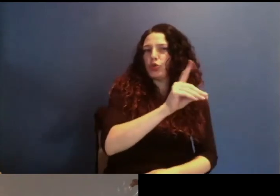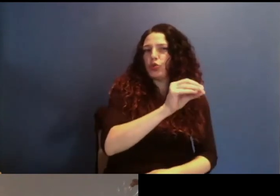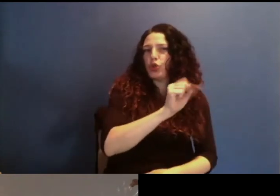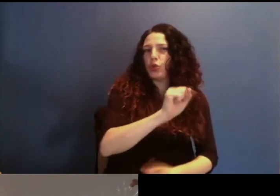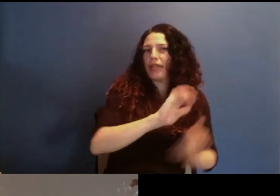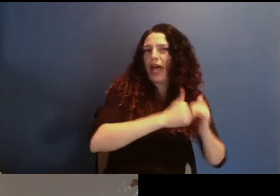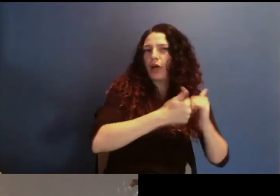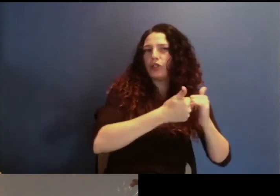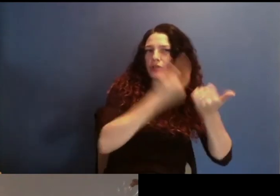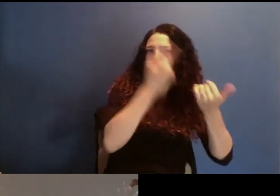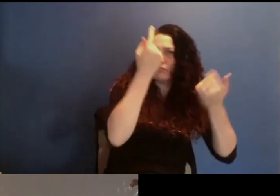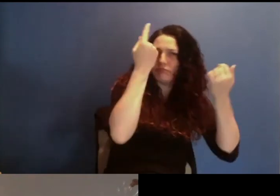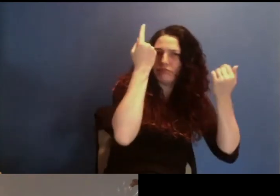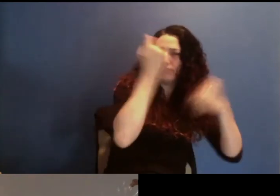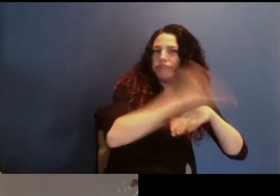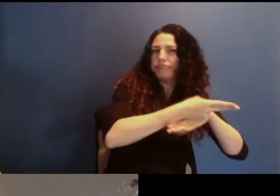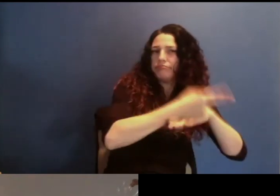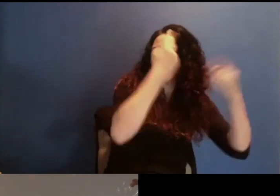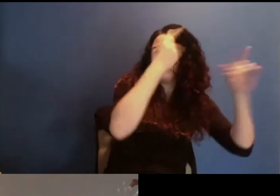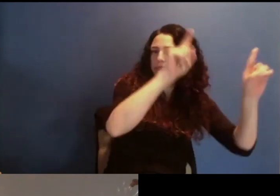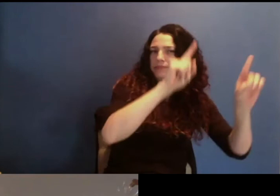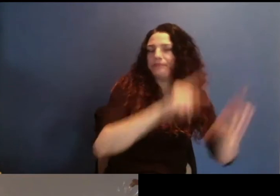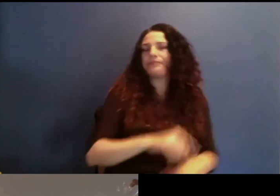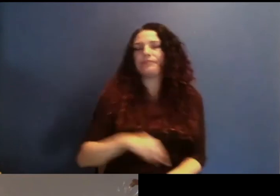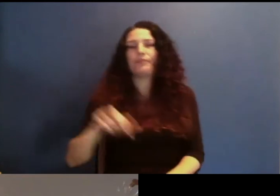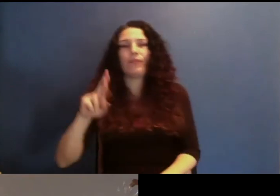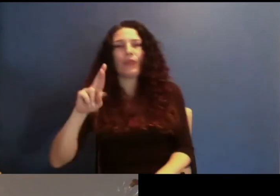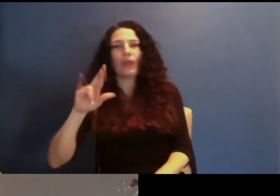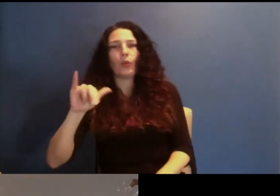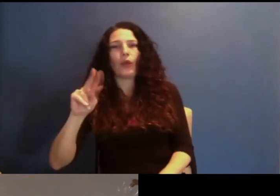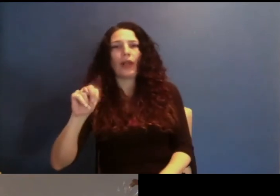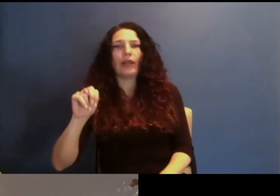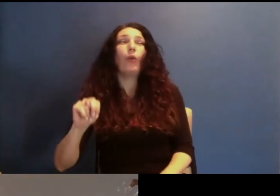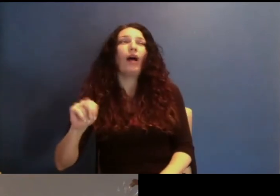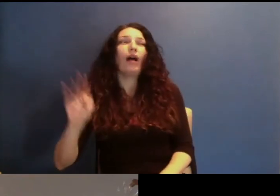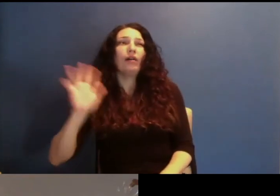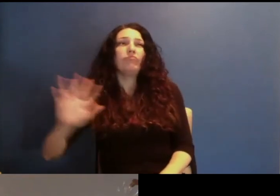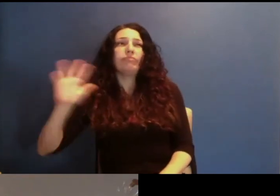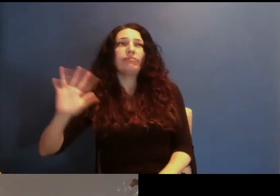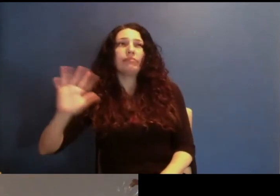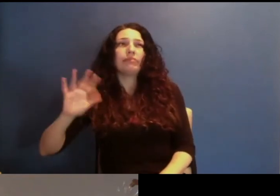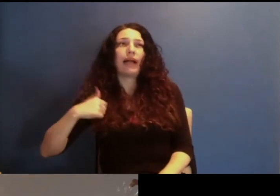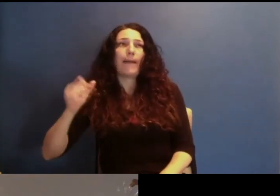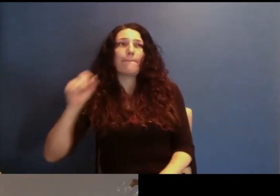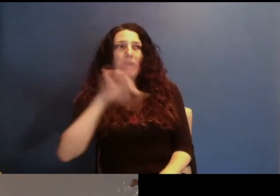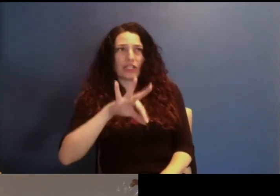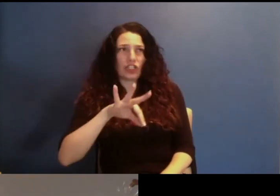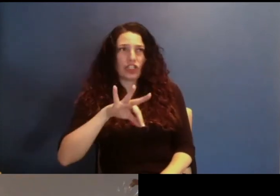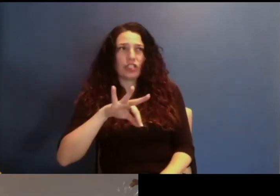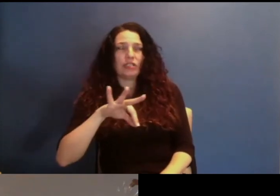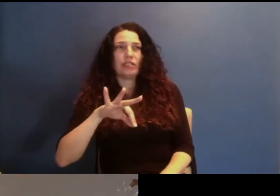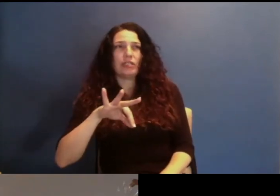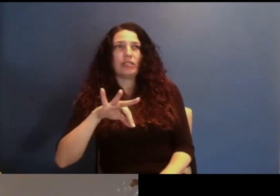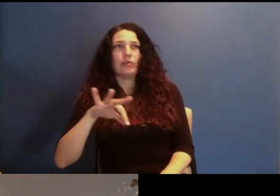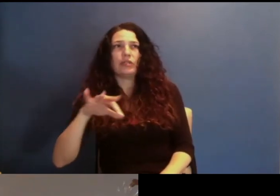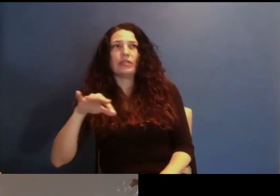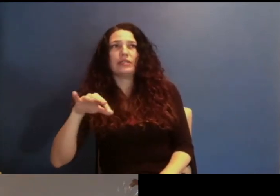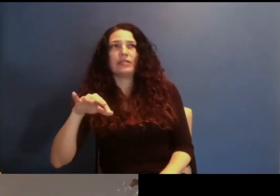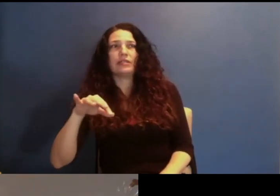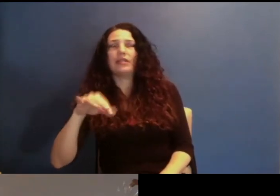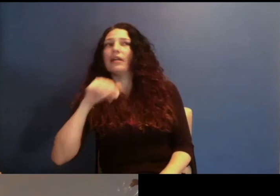when we pitched it, it wasn't with studios. I was with Warner Brothers and they were down for my gay disabled agenda. It was